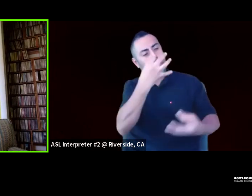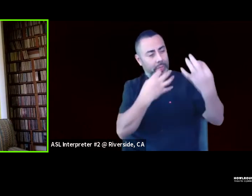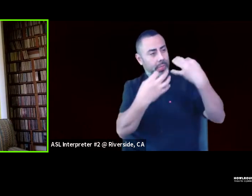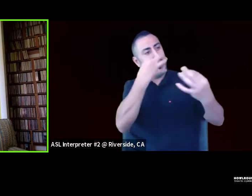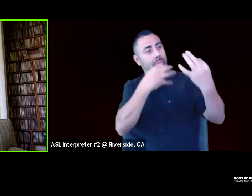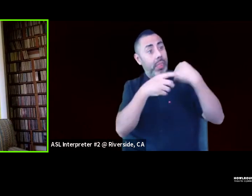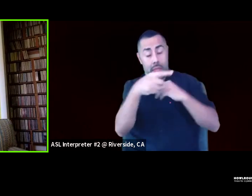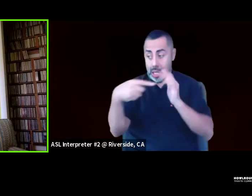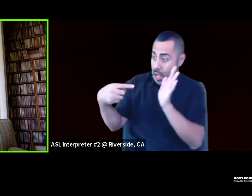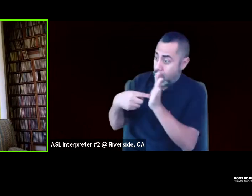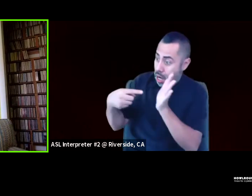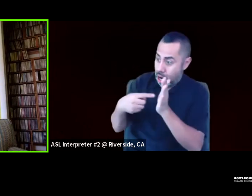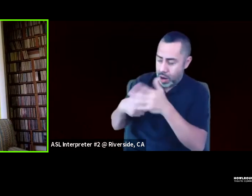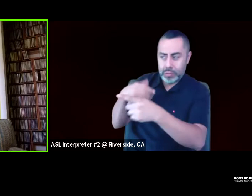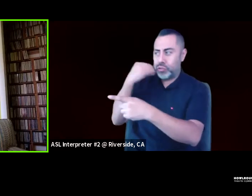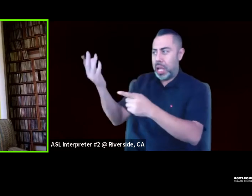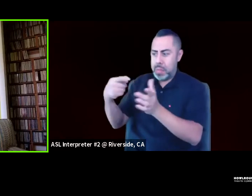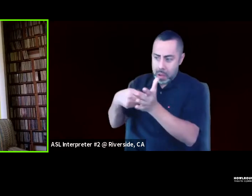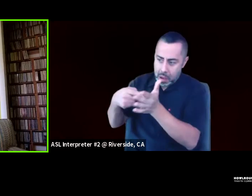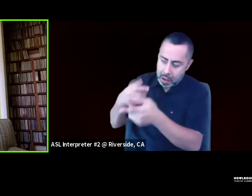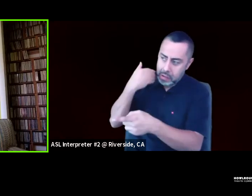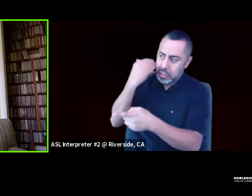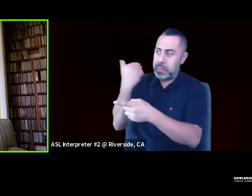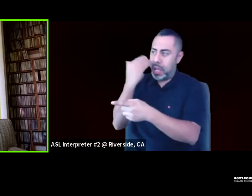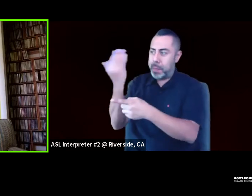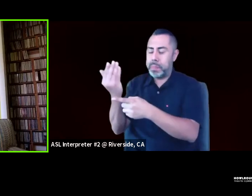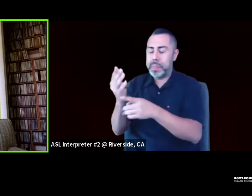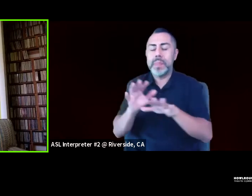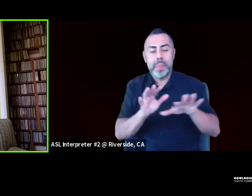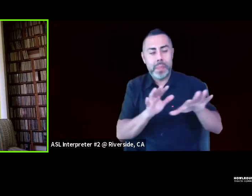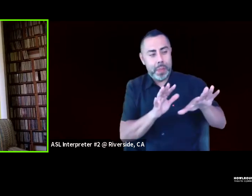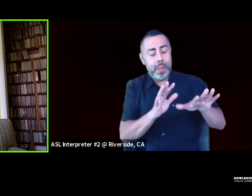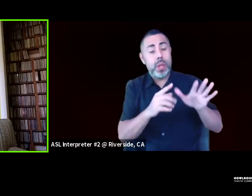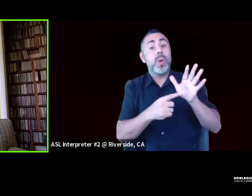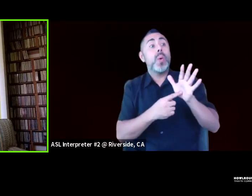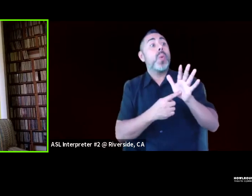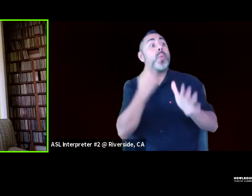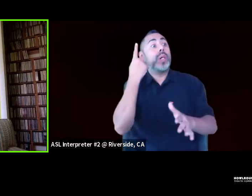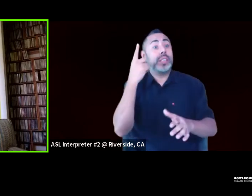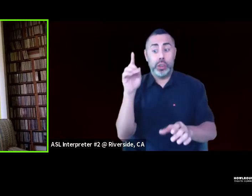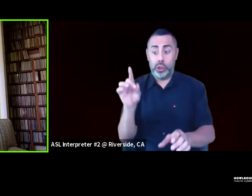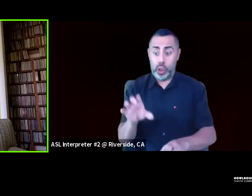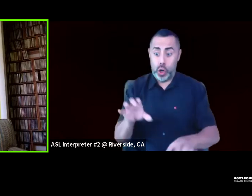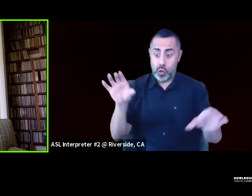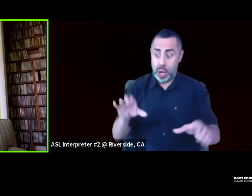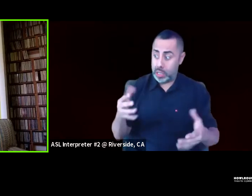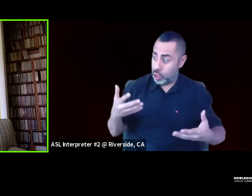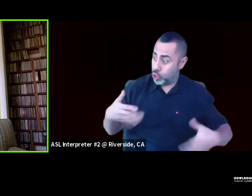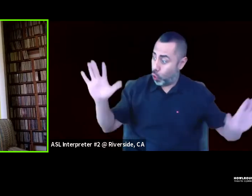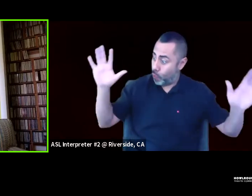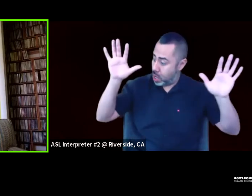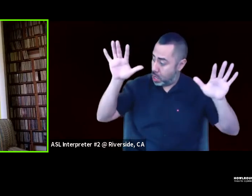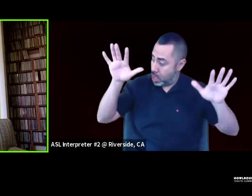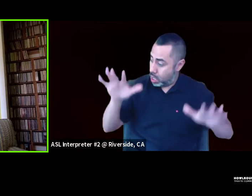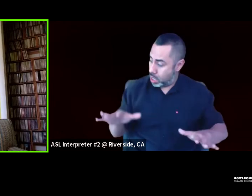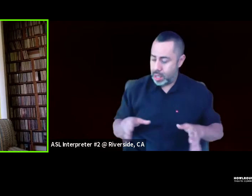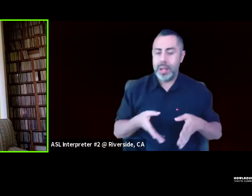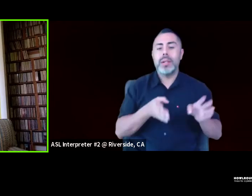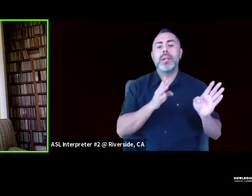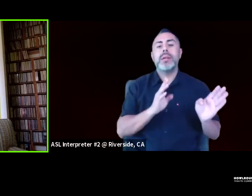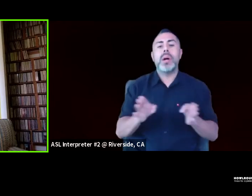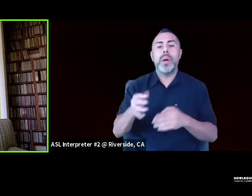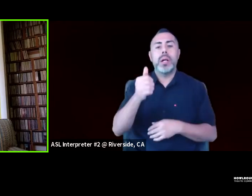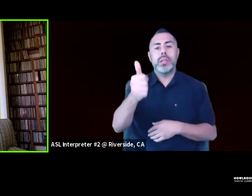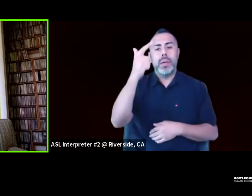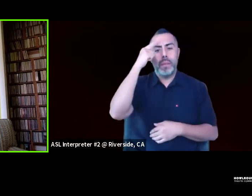Once we get through this current crisis, plan for the next one by slowly building up an emergency